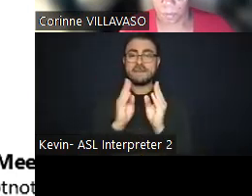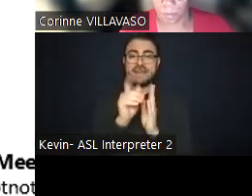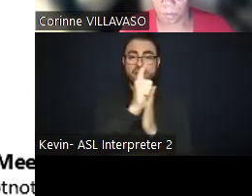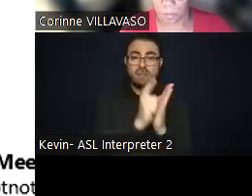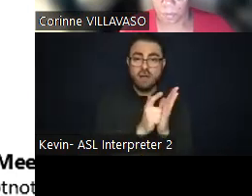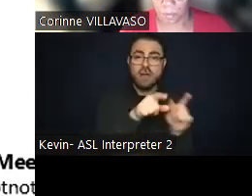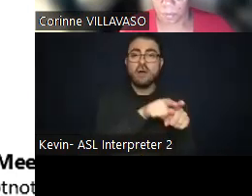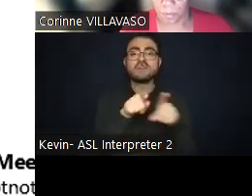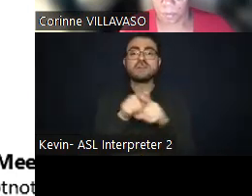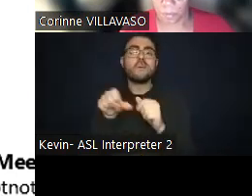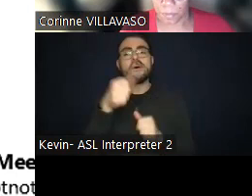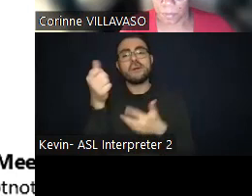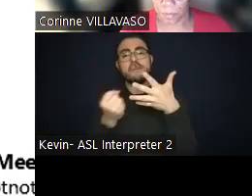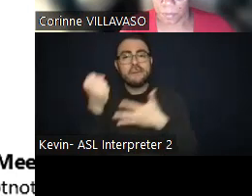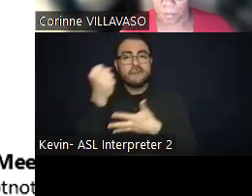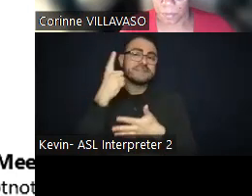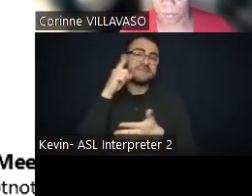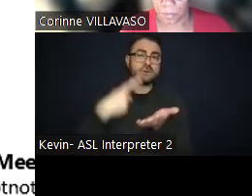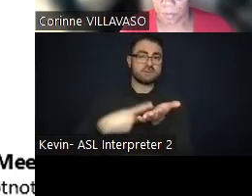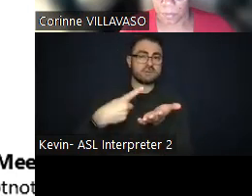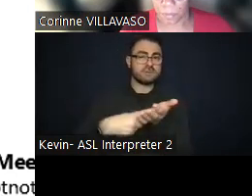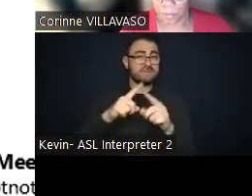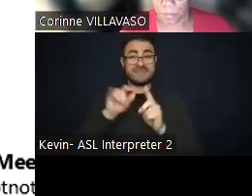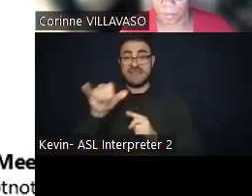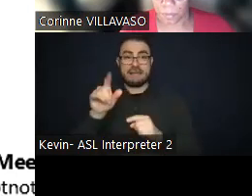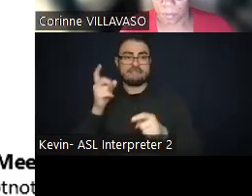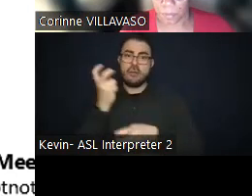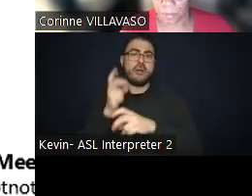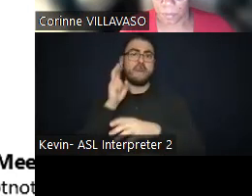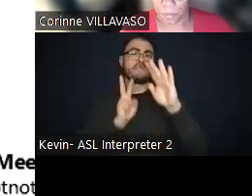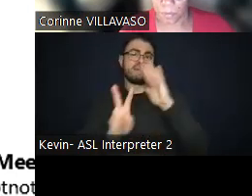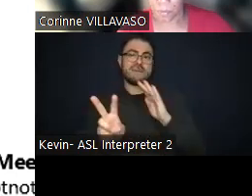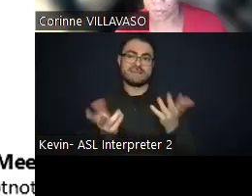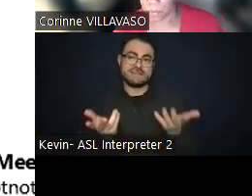them to talk about things, and that's not as predictable.